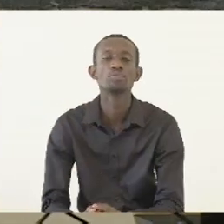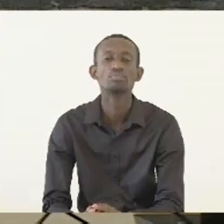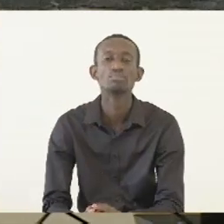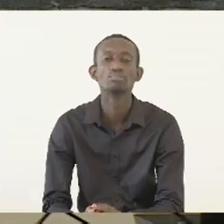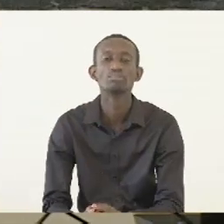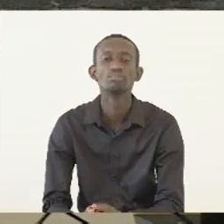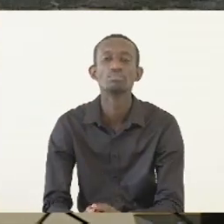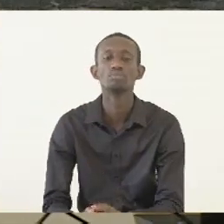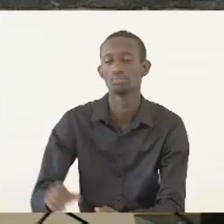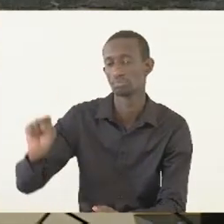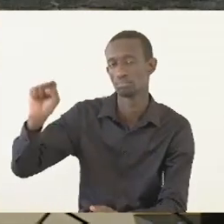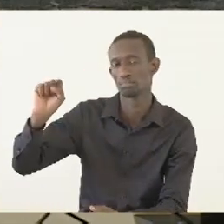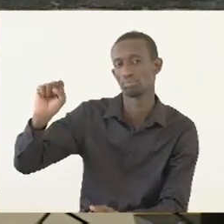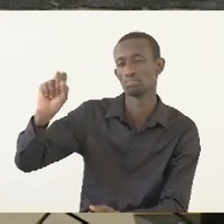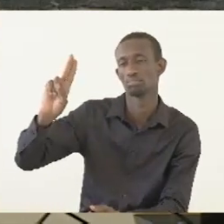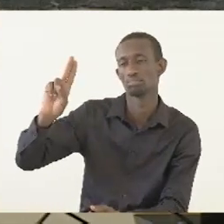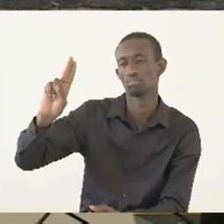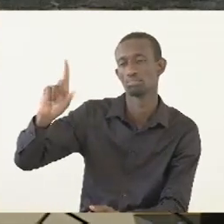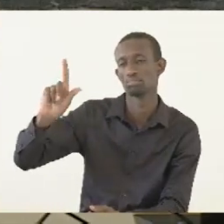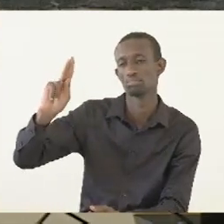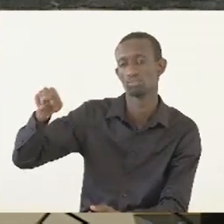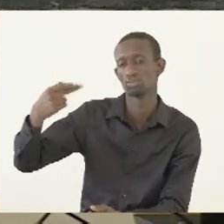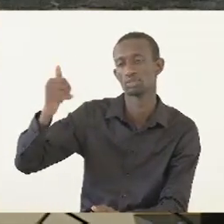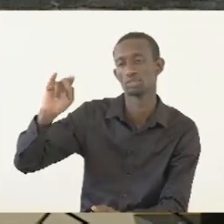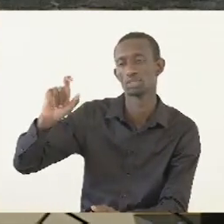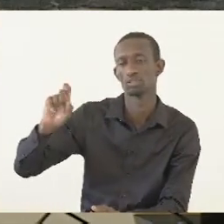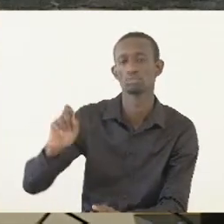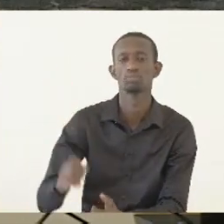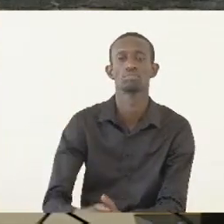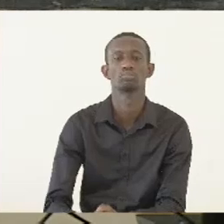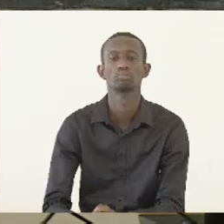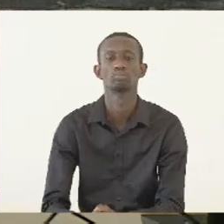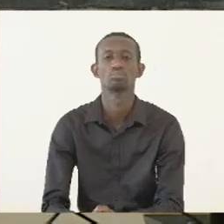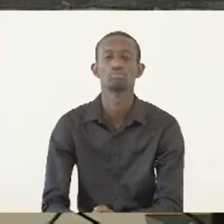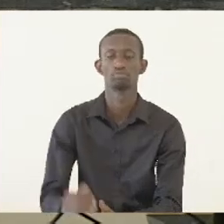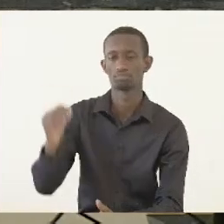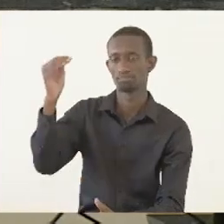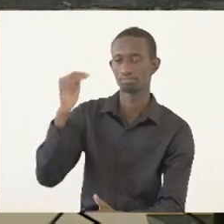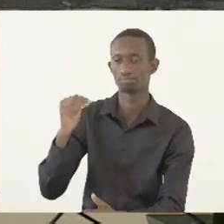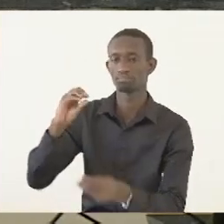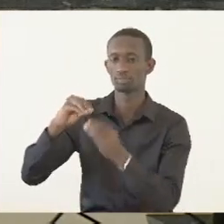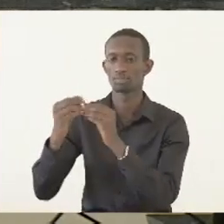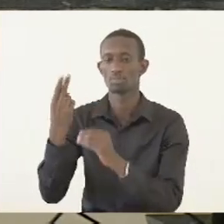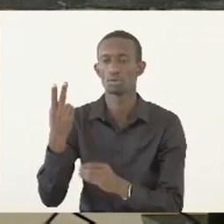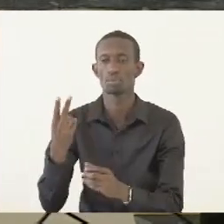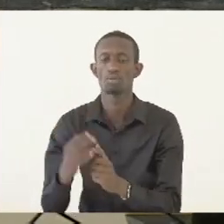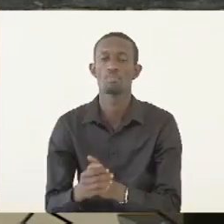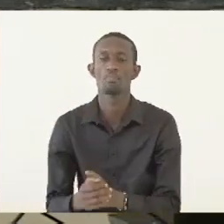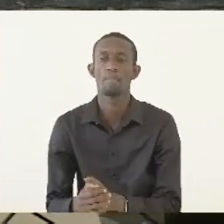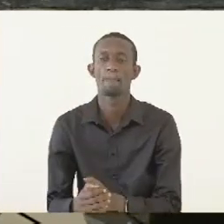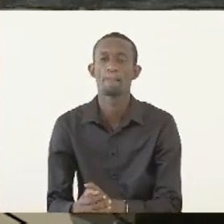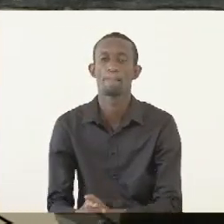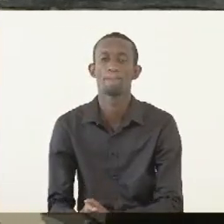sulfide. So our radical is the sulfide. And number 2, we have, and as I